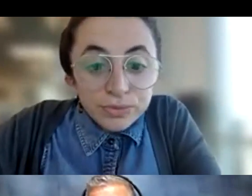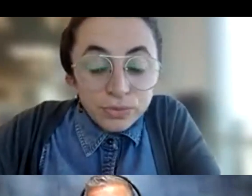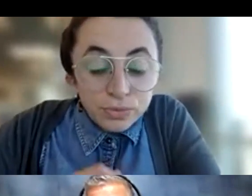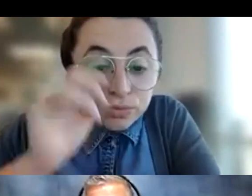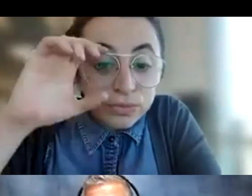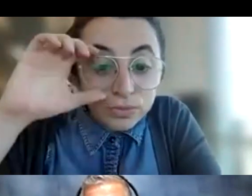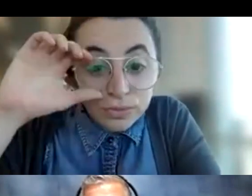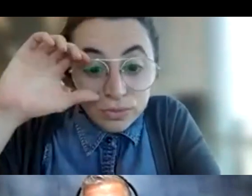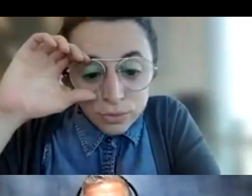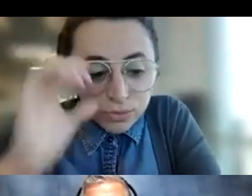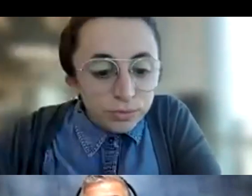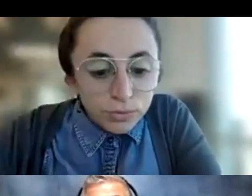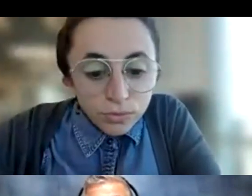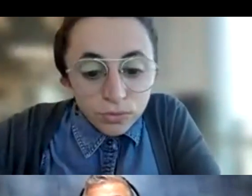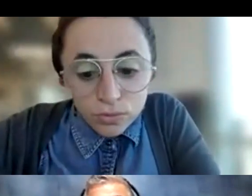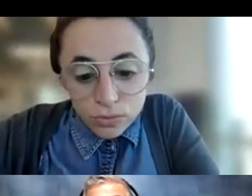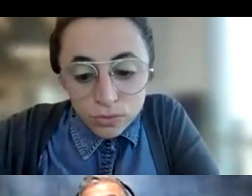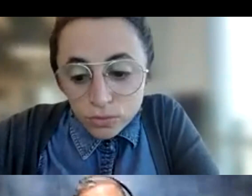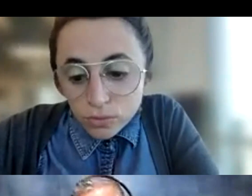Well, thank you so much.